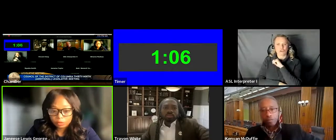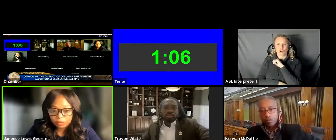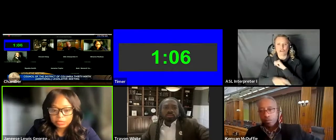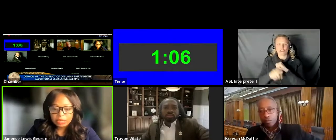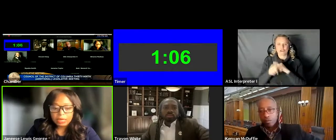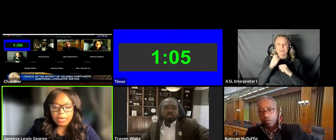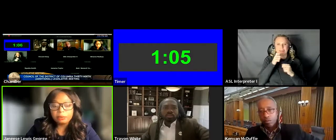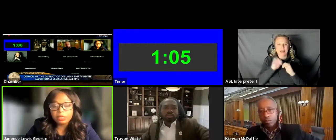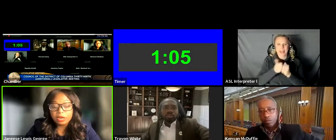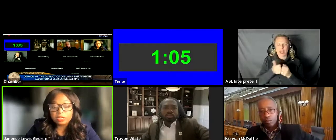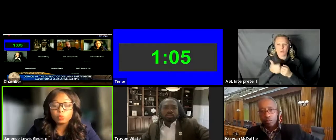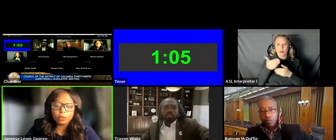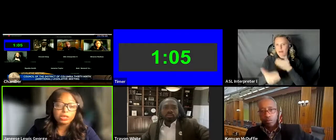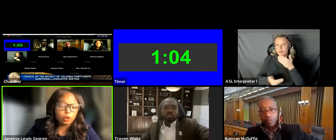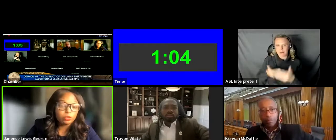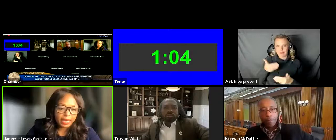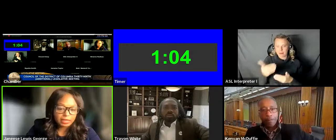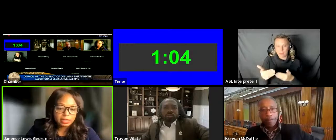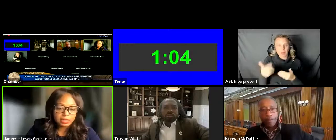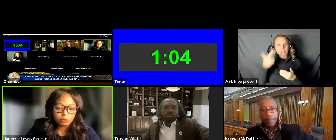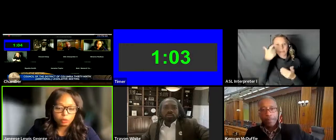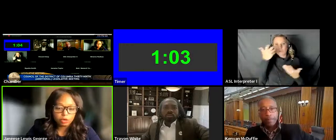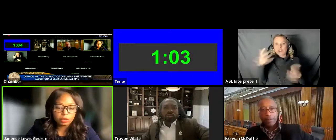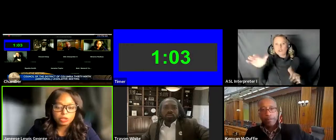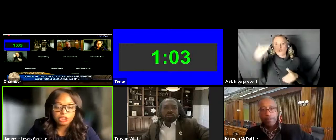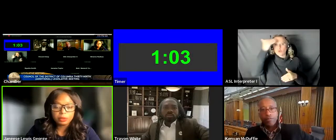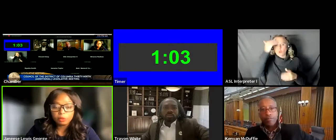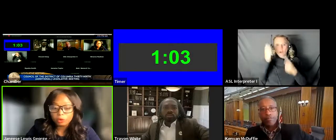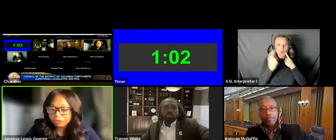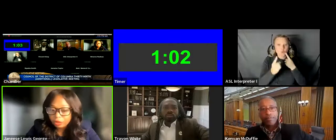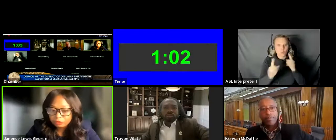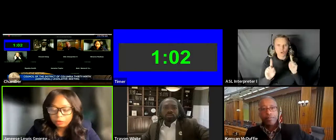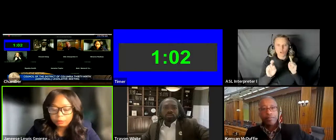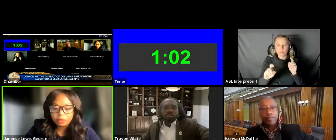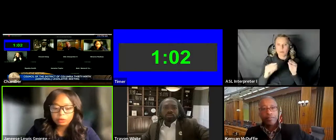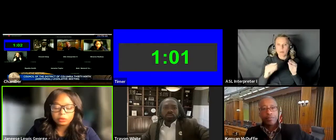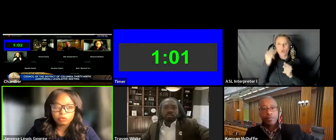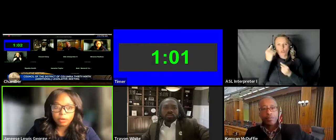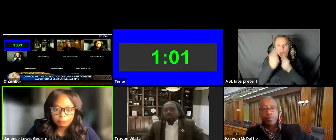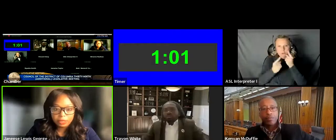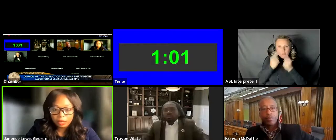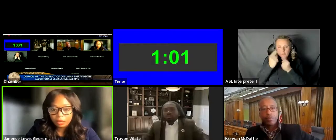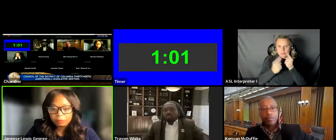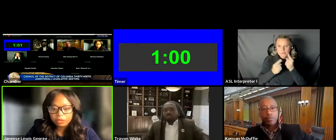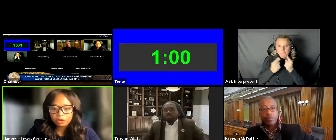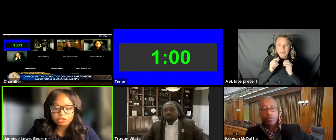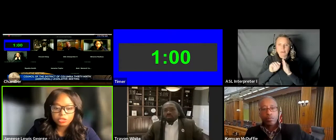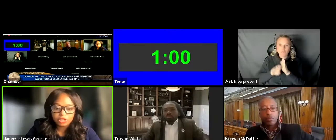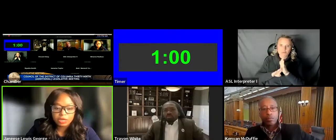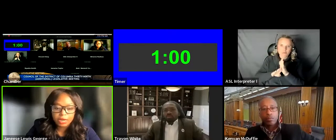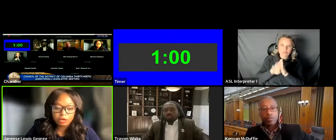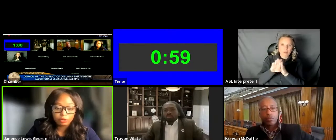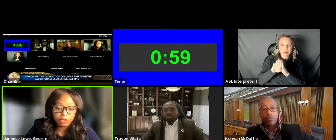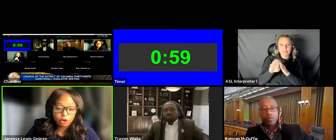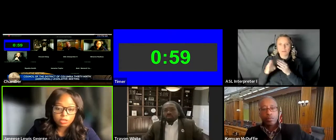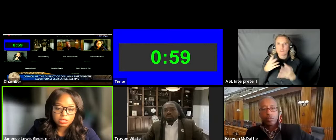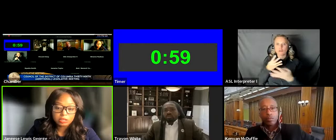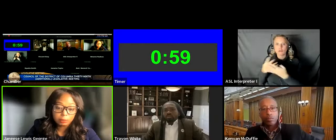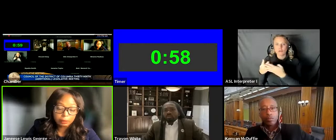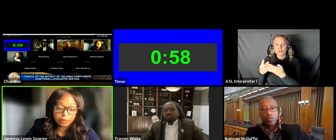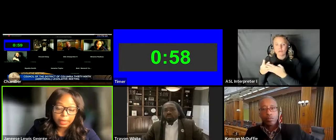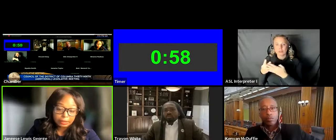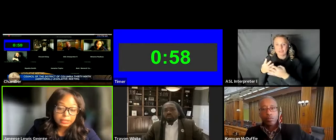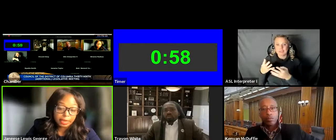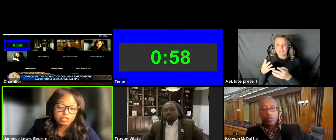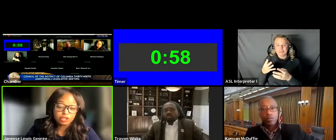this works. And because we know that it doesn't work, we should be more thoughtful about ramping up incarceration at a great cost